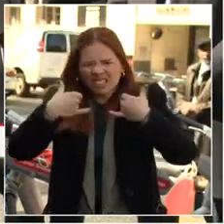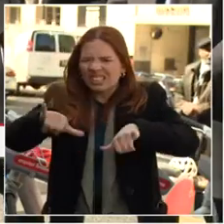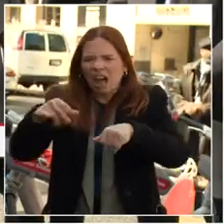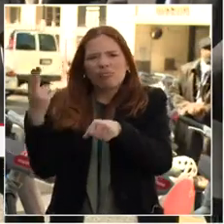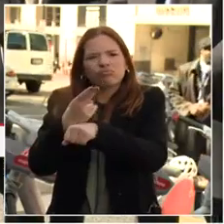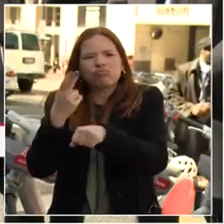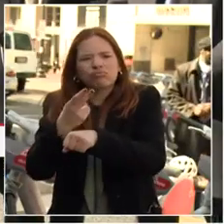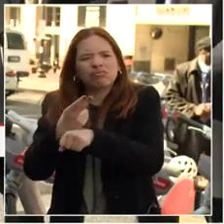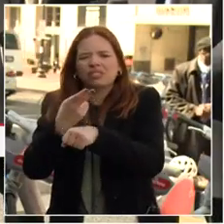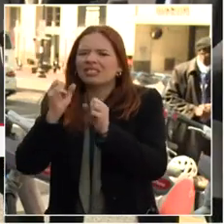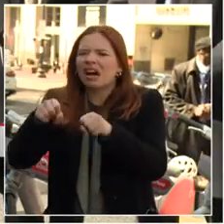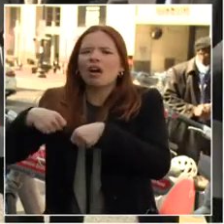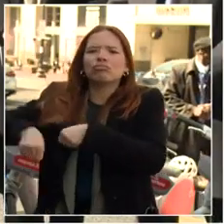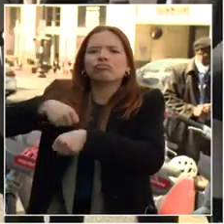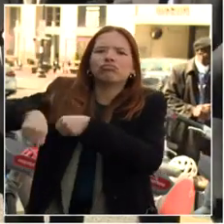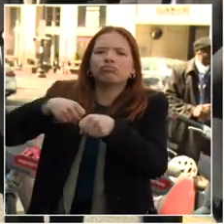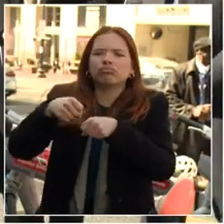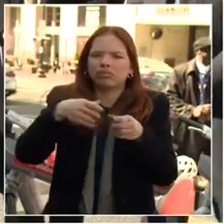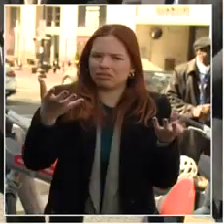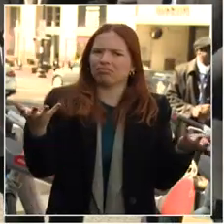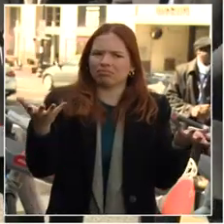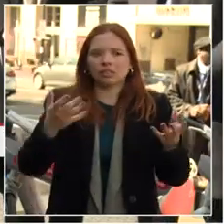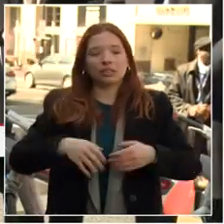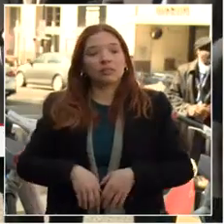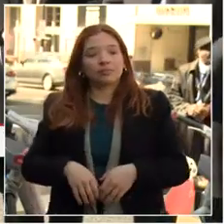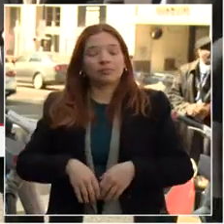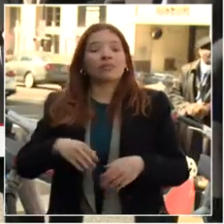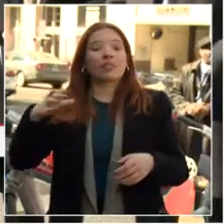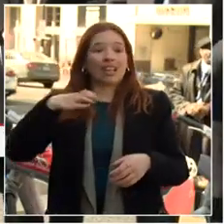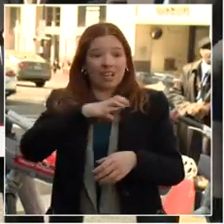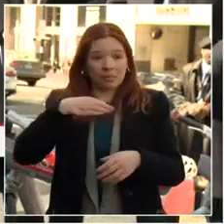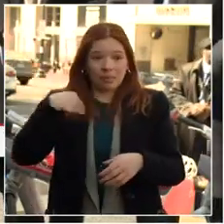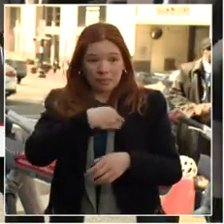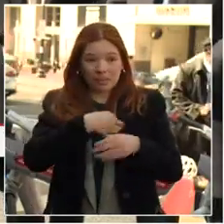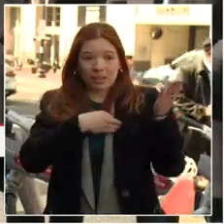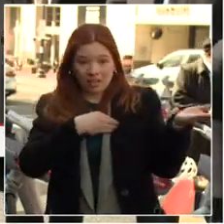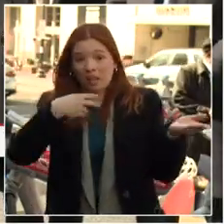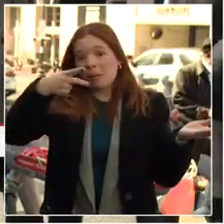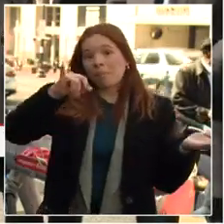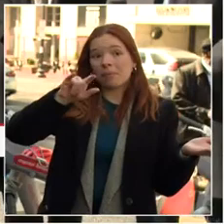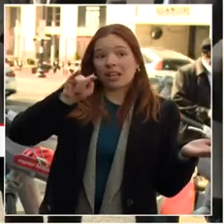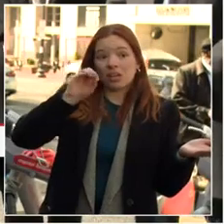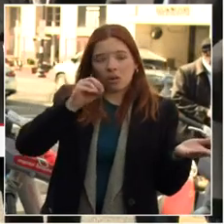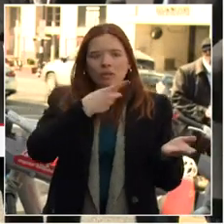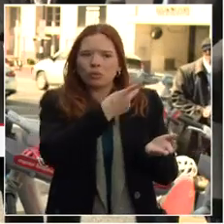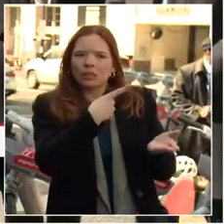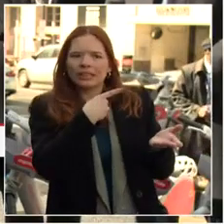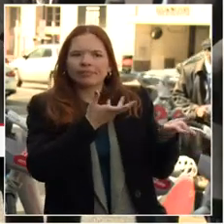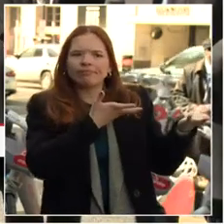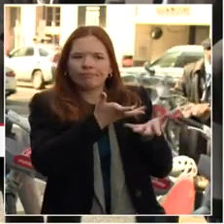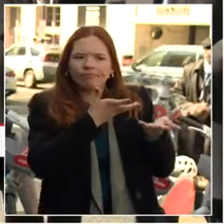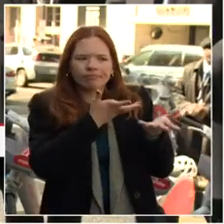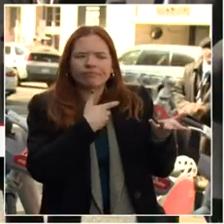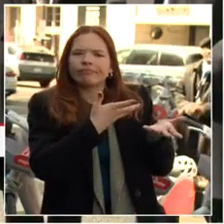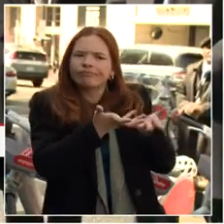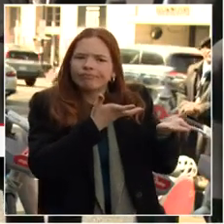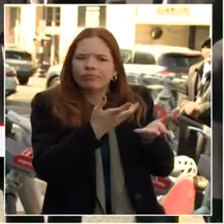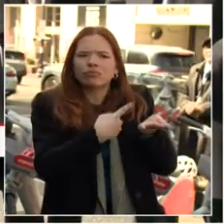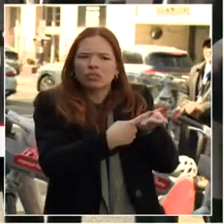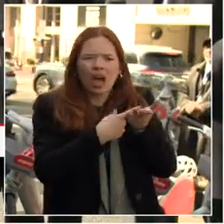options. Councilmember Pinto and I had both introduced legislation on this. And that same day I actually got a chance to ride down